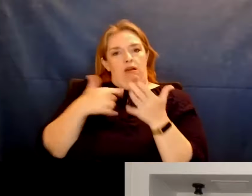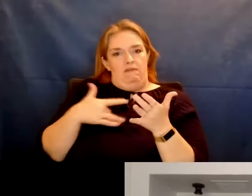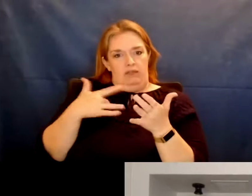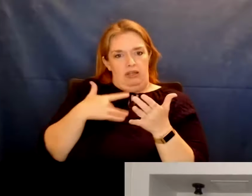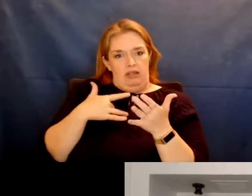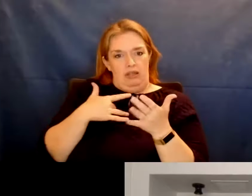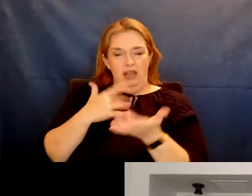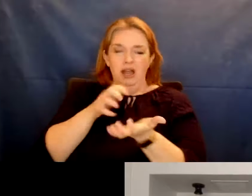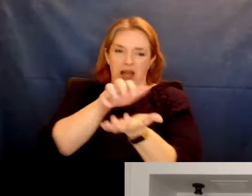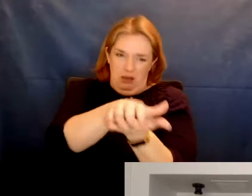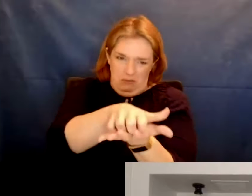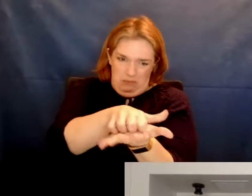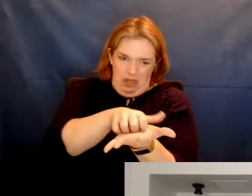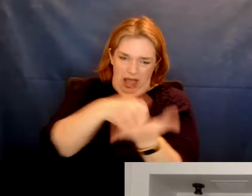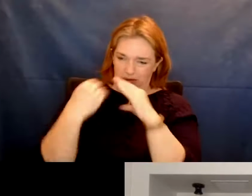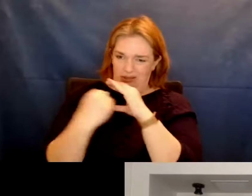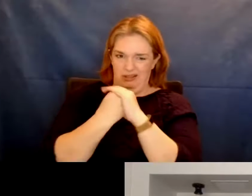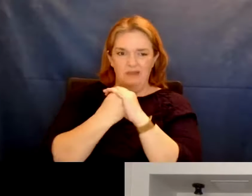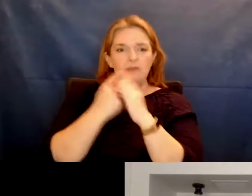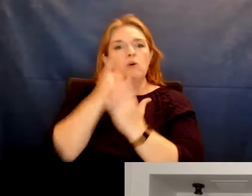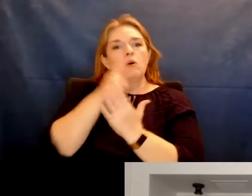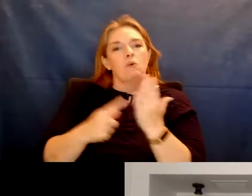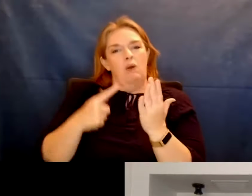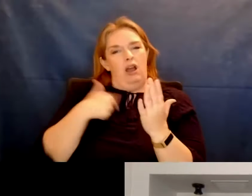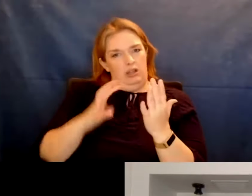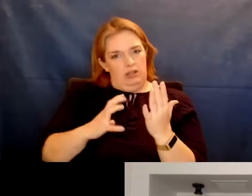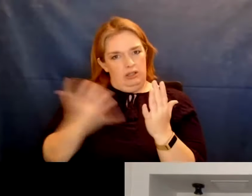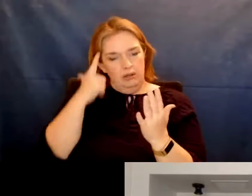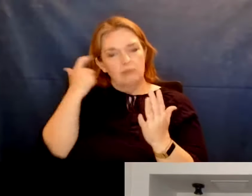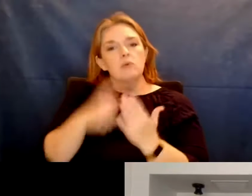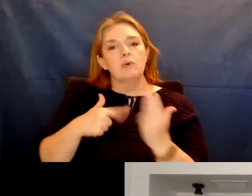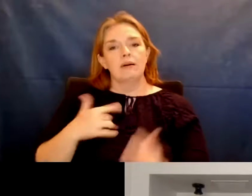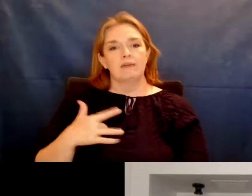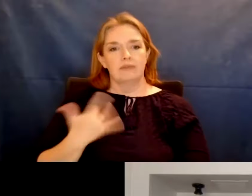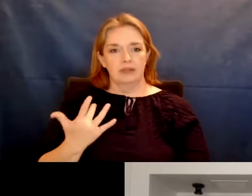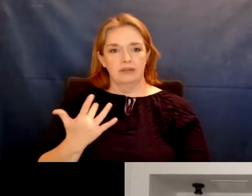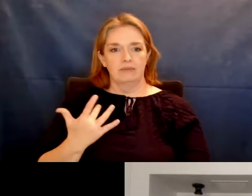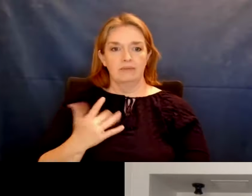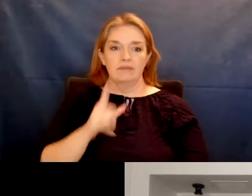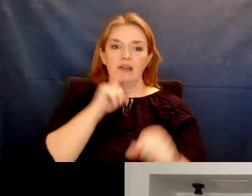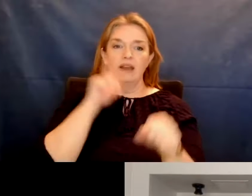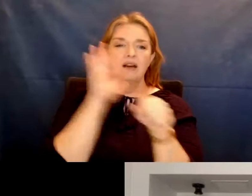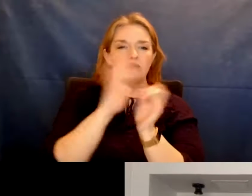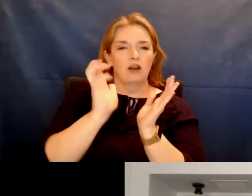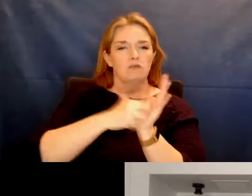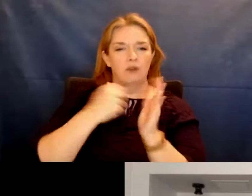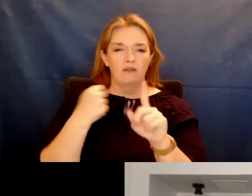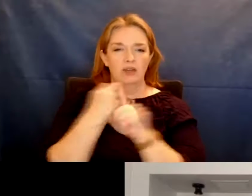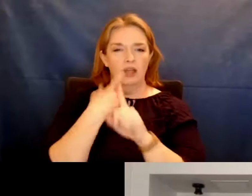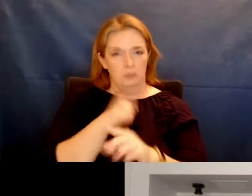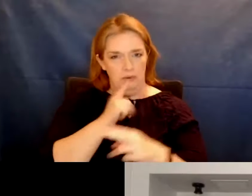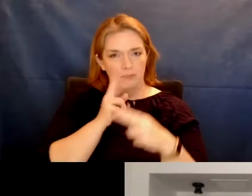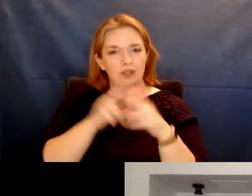Plowing stuff mean with resentment for strangling what I feel. Vow ran rough be hit we mention